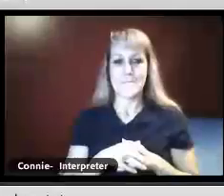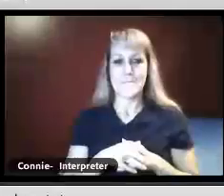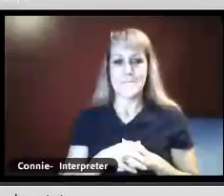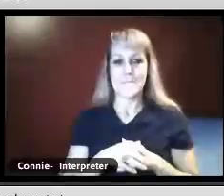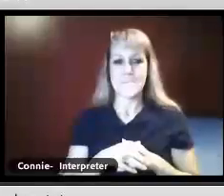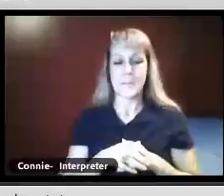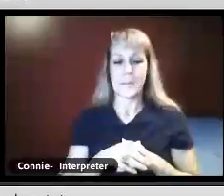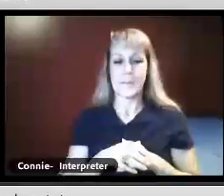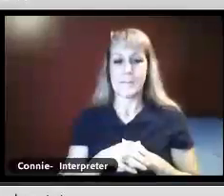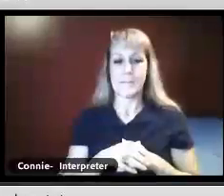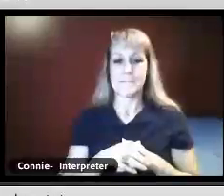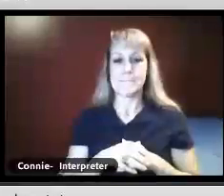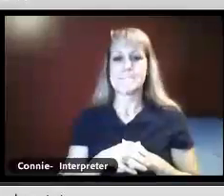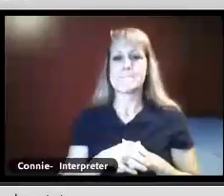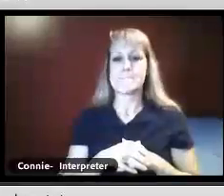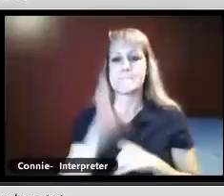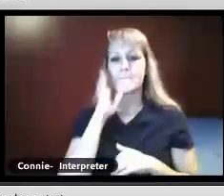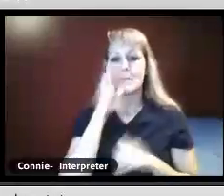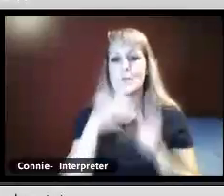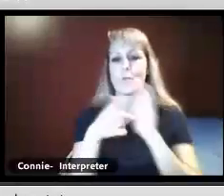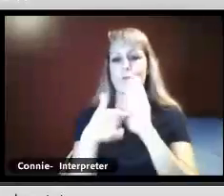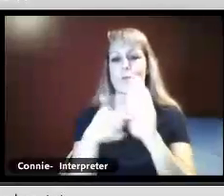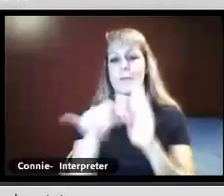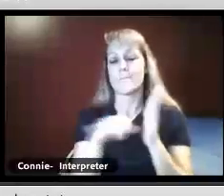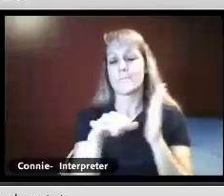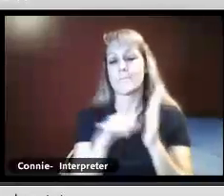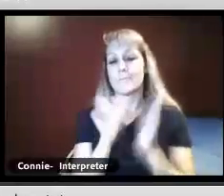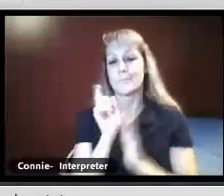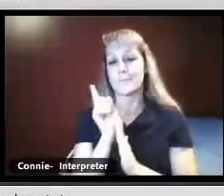I'm going to take you to this page in just a moment.